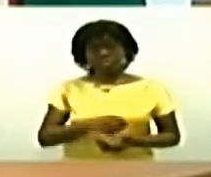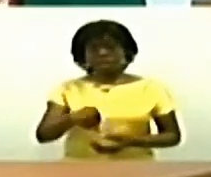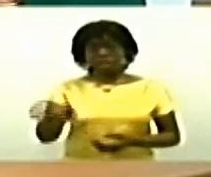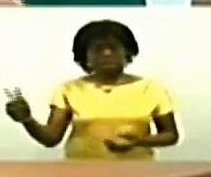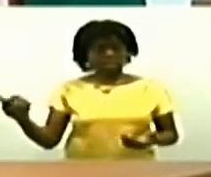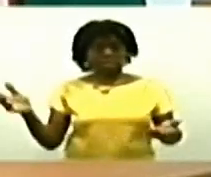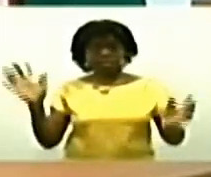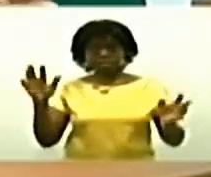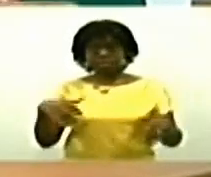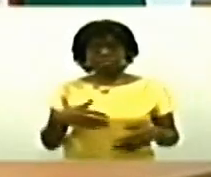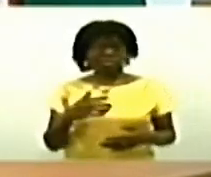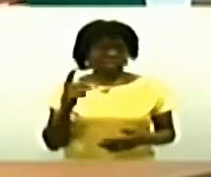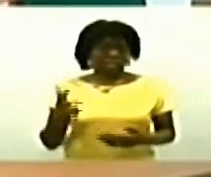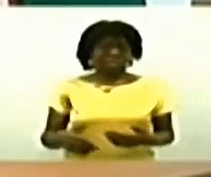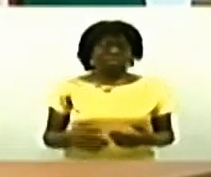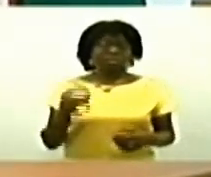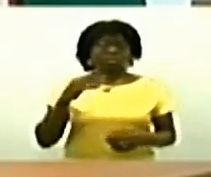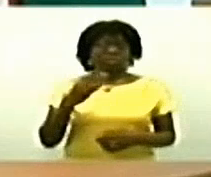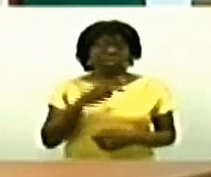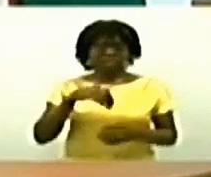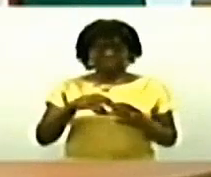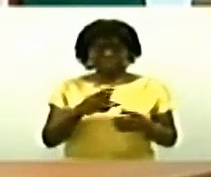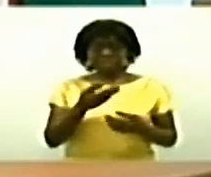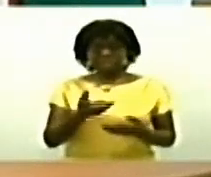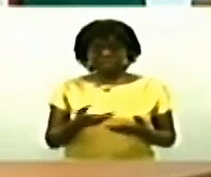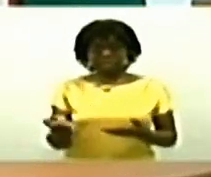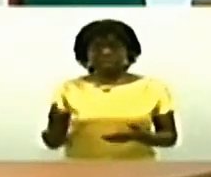mean, we've been in this journey together.